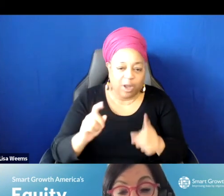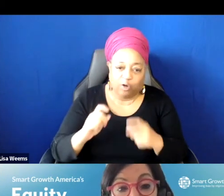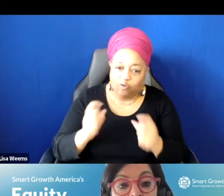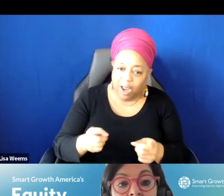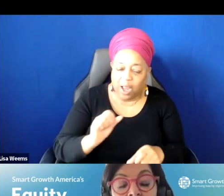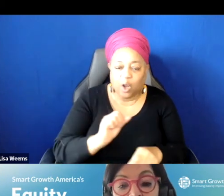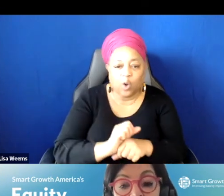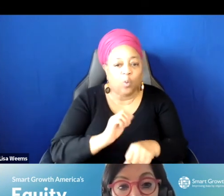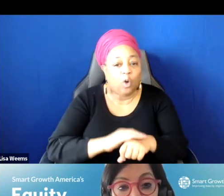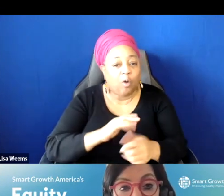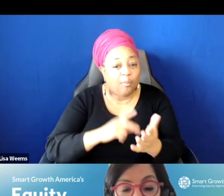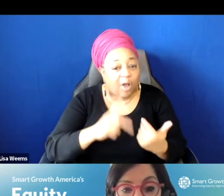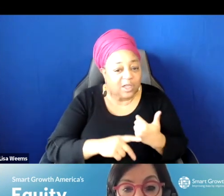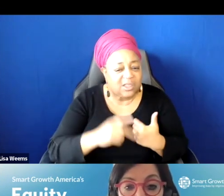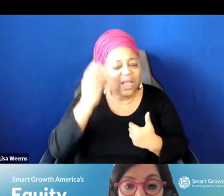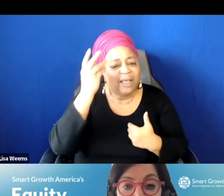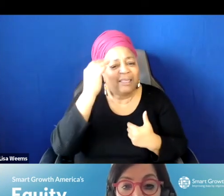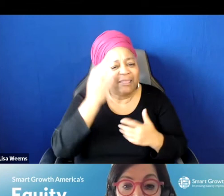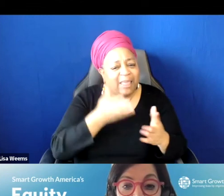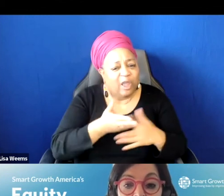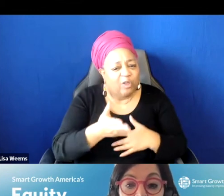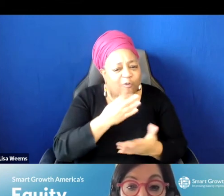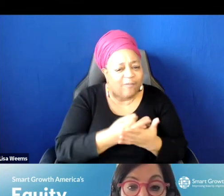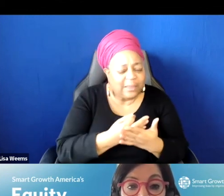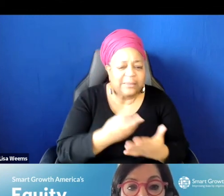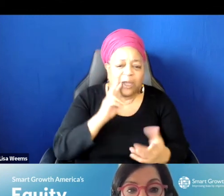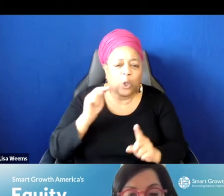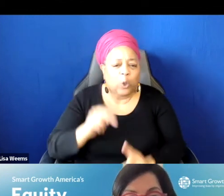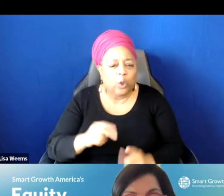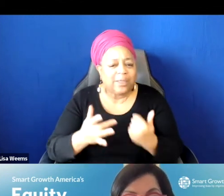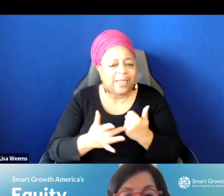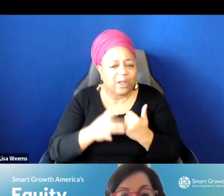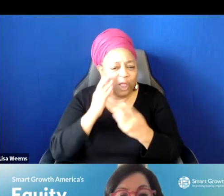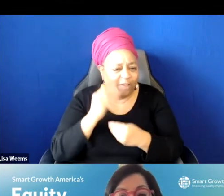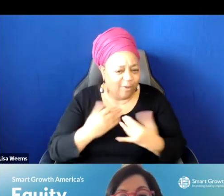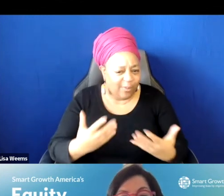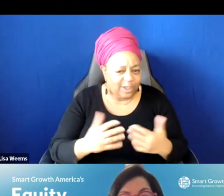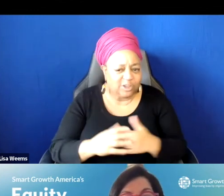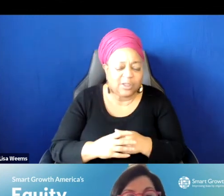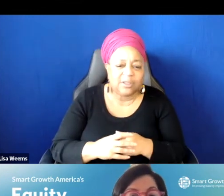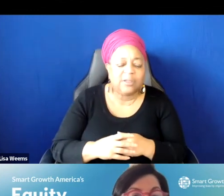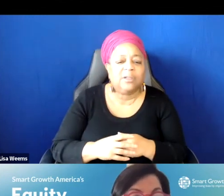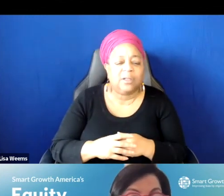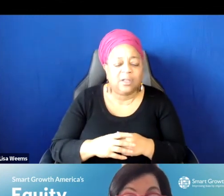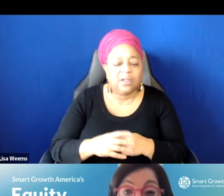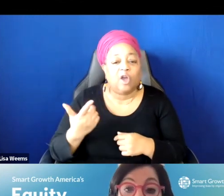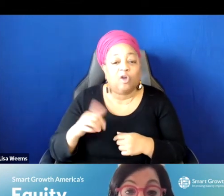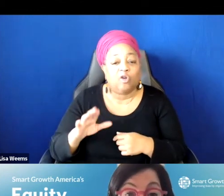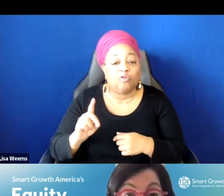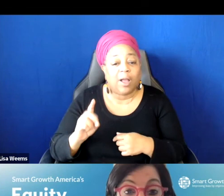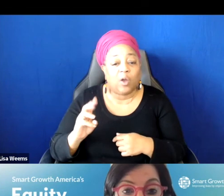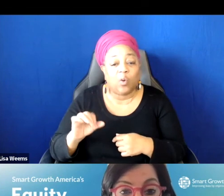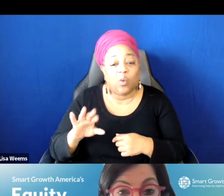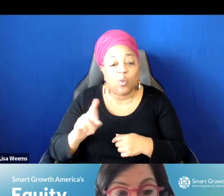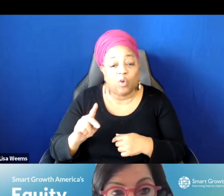through funding. They can help you look at technical information. Call your TAB. Groundwork USA is the TAB for